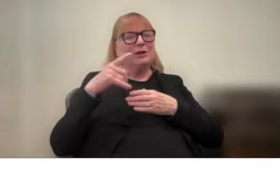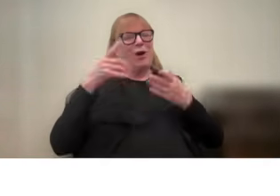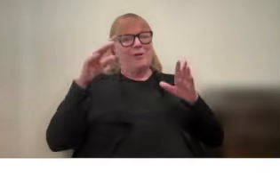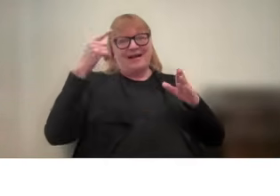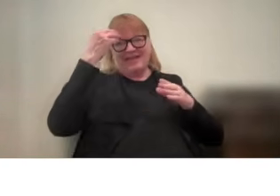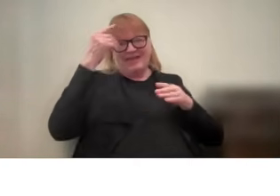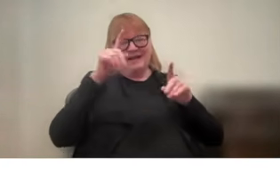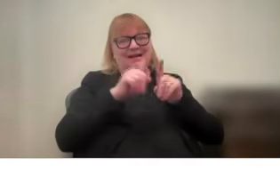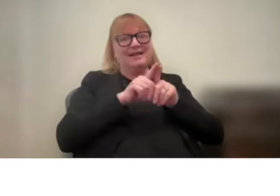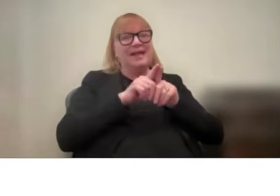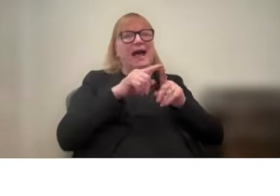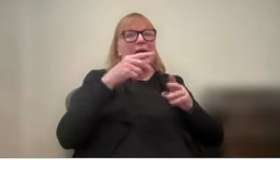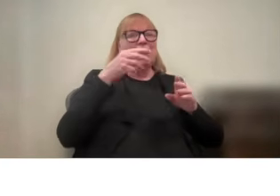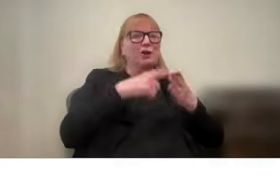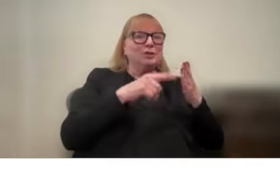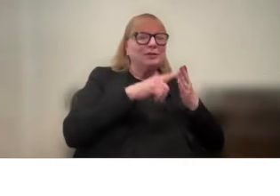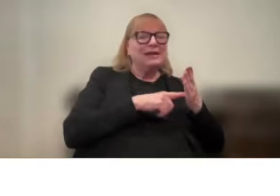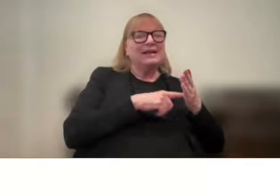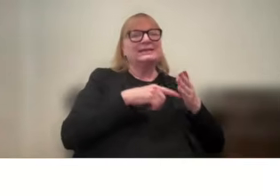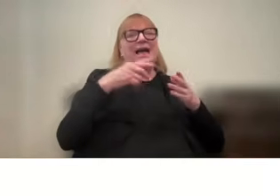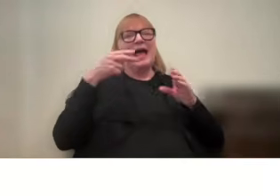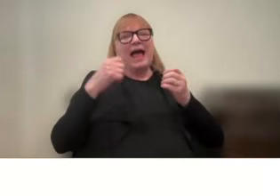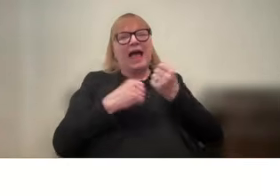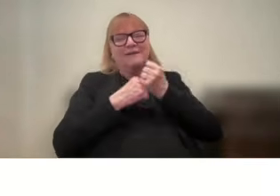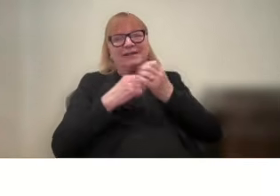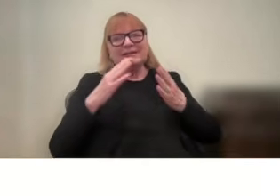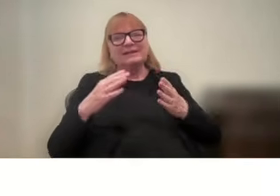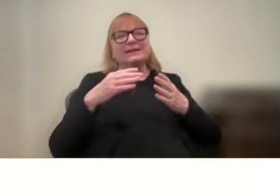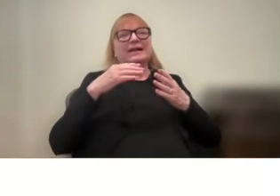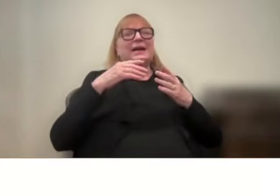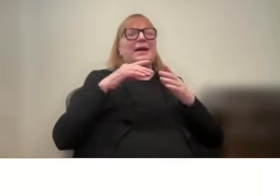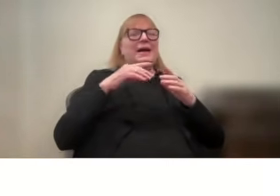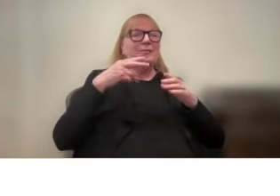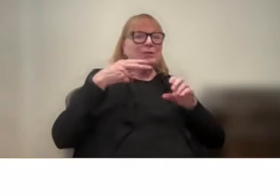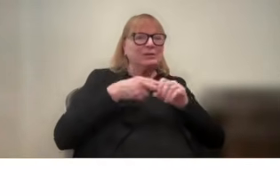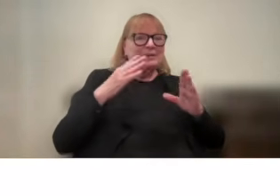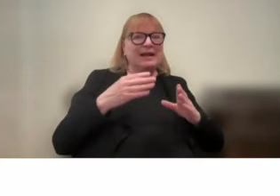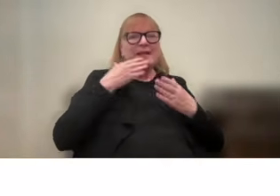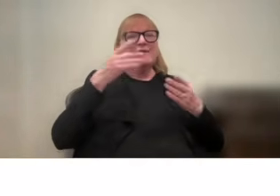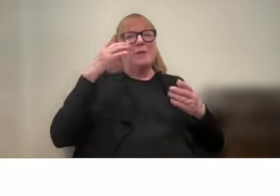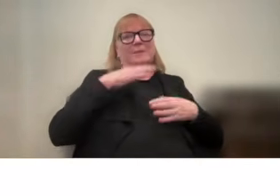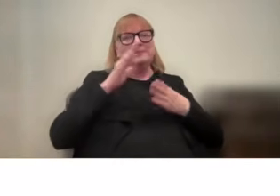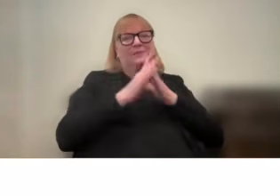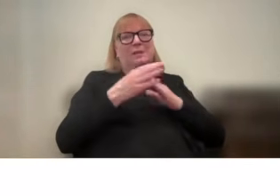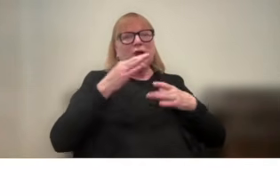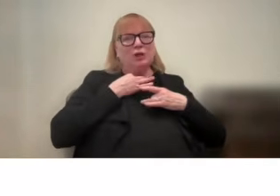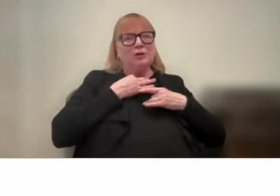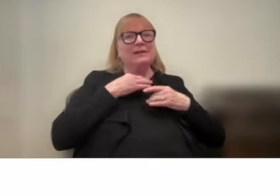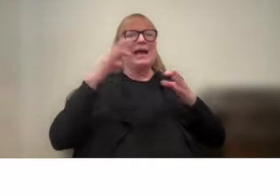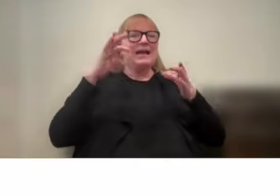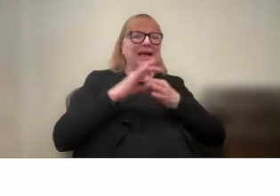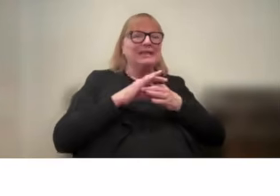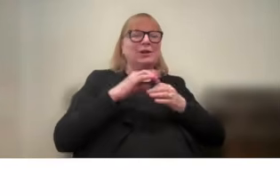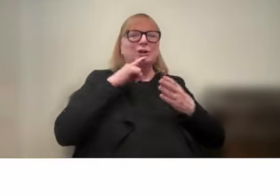advocates, and conscious participants in our digital culture. Thank you so much for being curious and engaged and being committed to